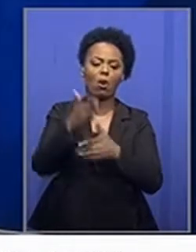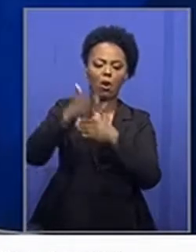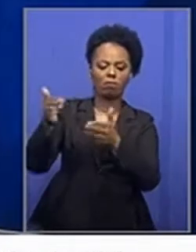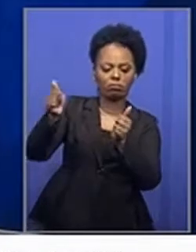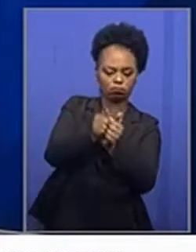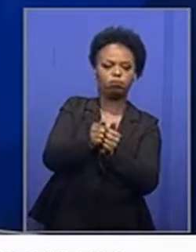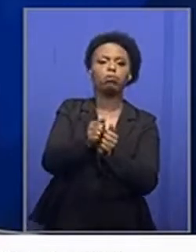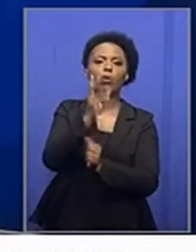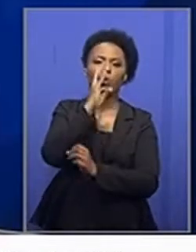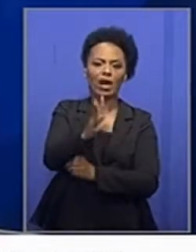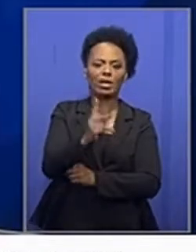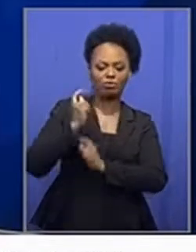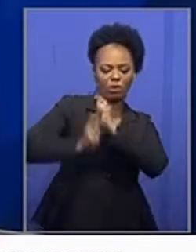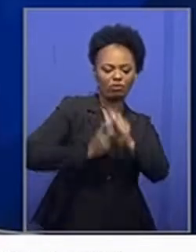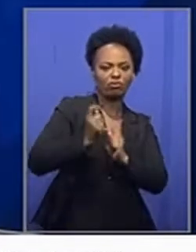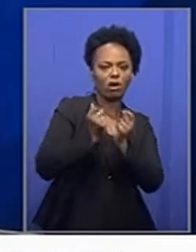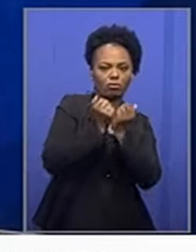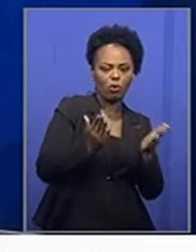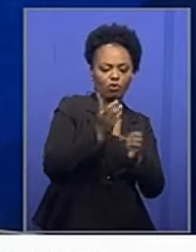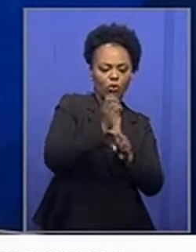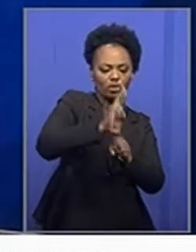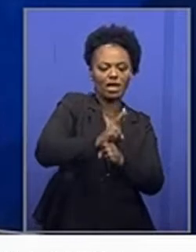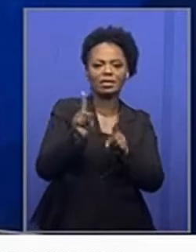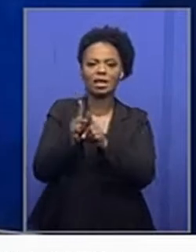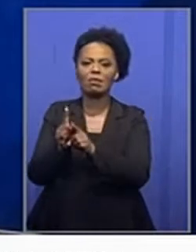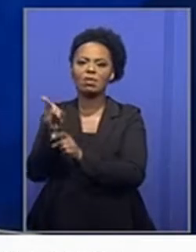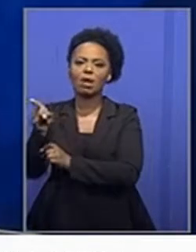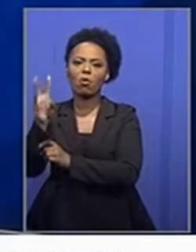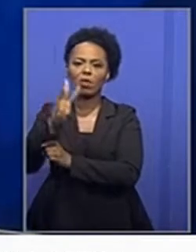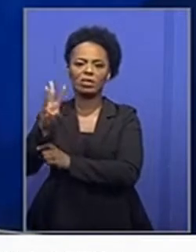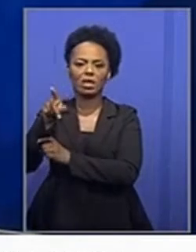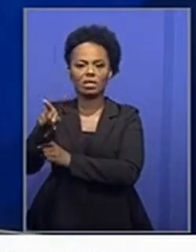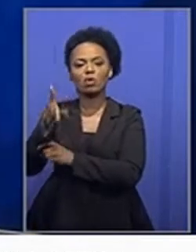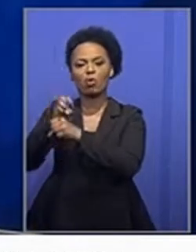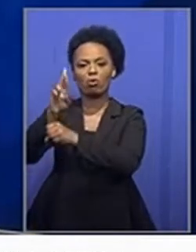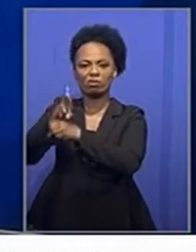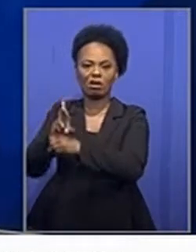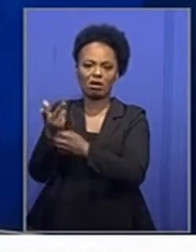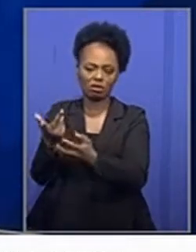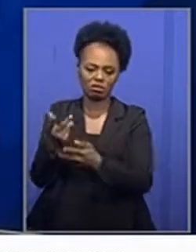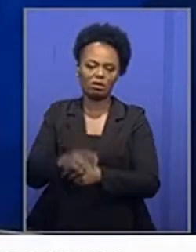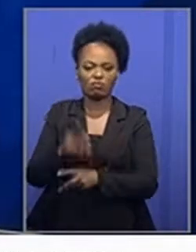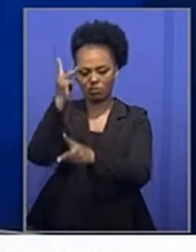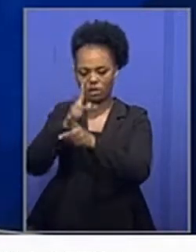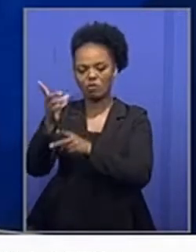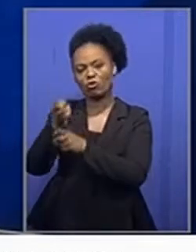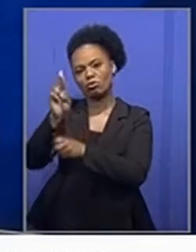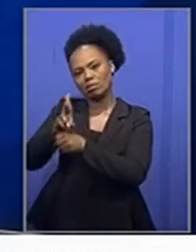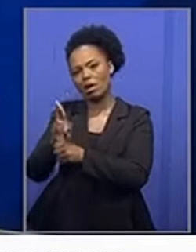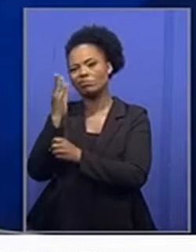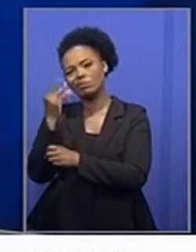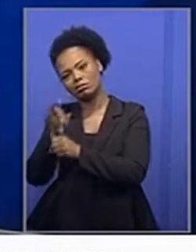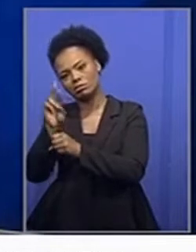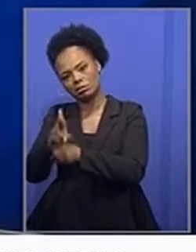between traditional healers and the Western doctors, but it's still a long way though. It's still a long way. Mosebetsi o mongata ile